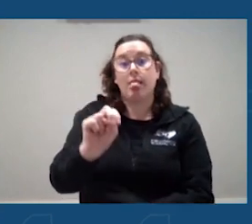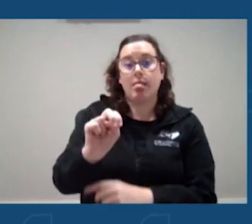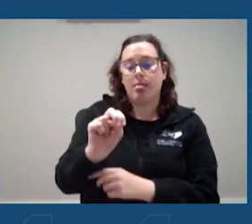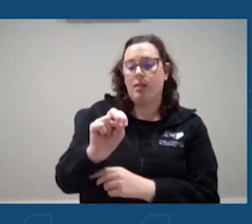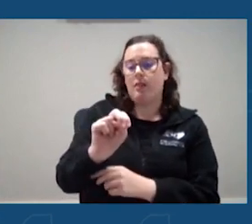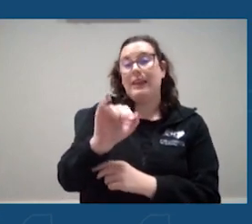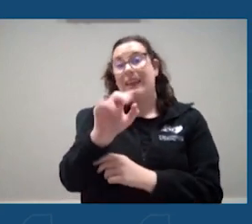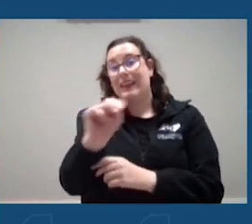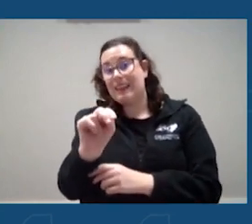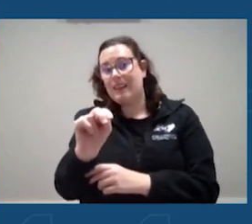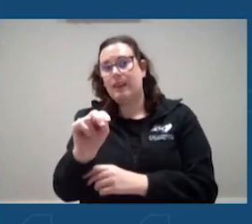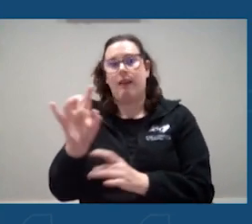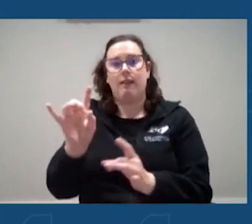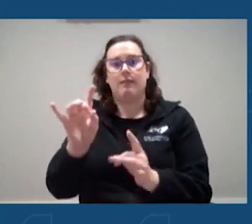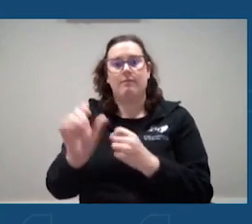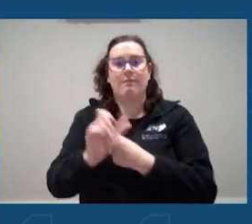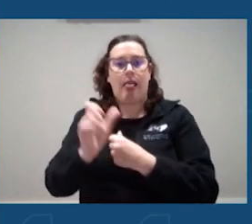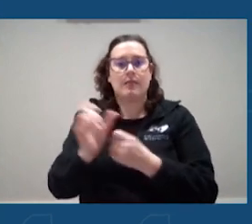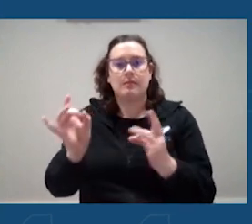out.